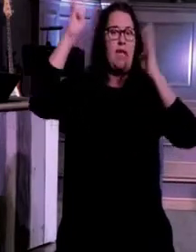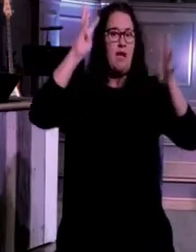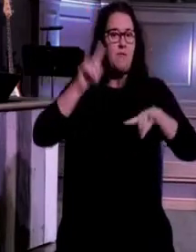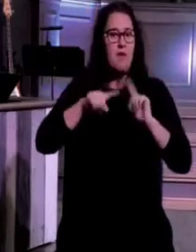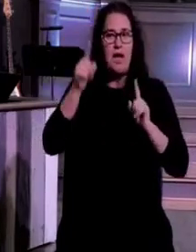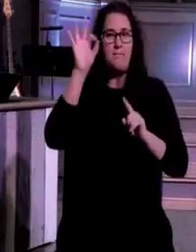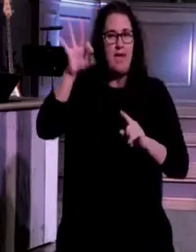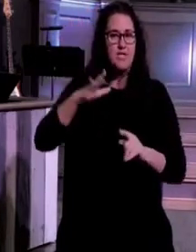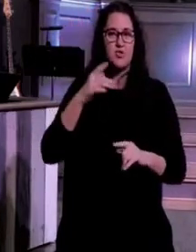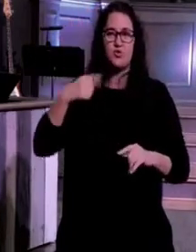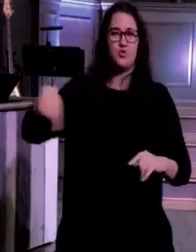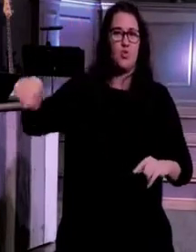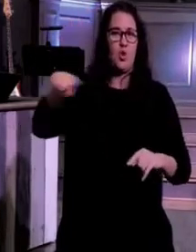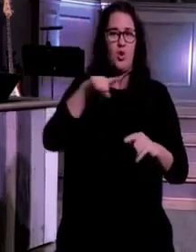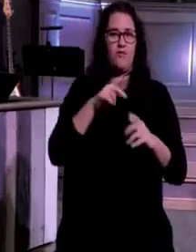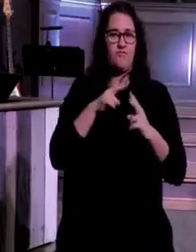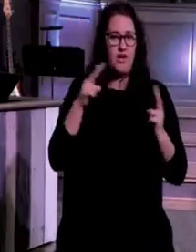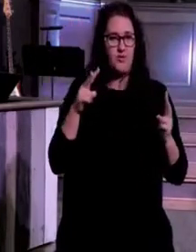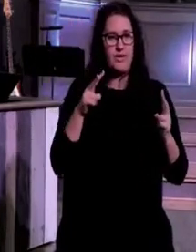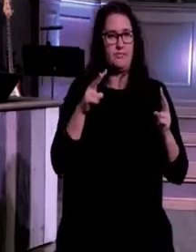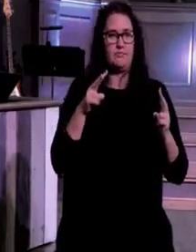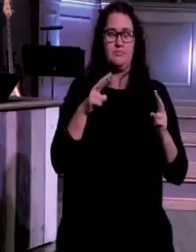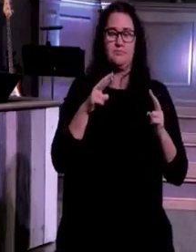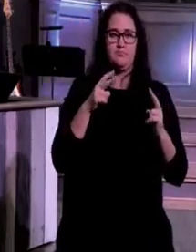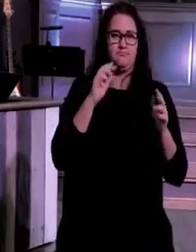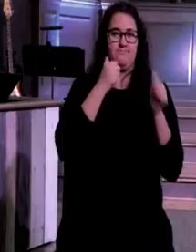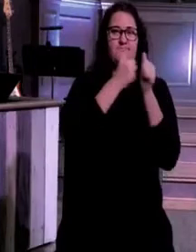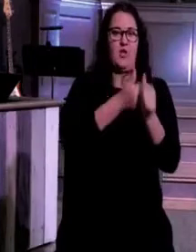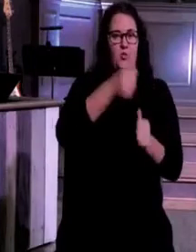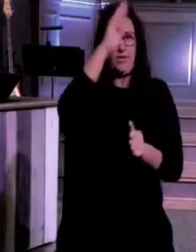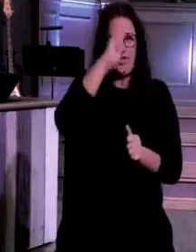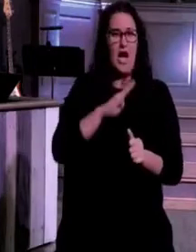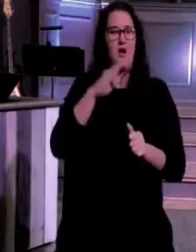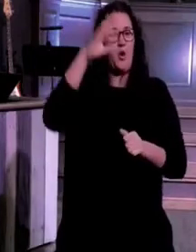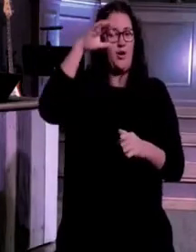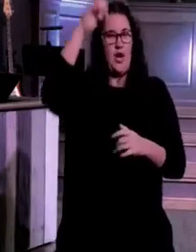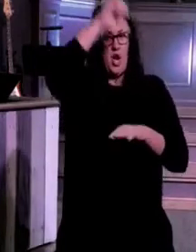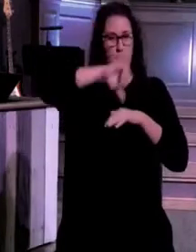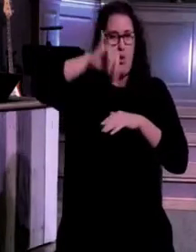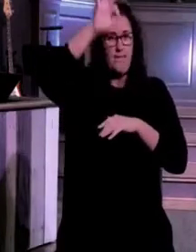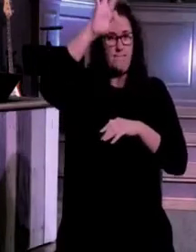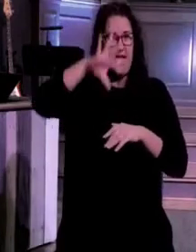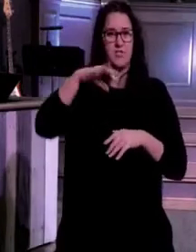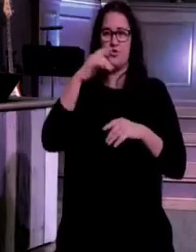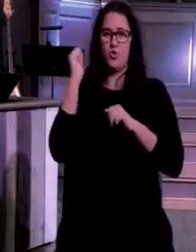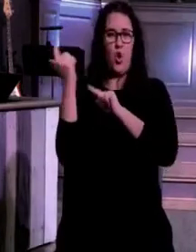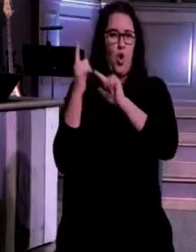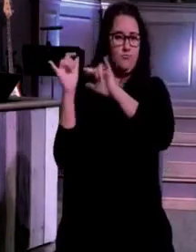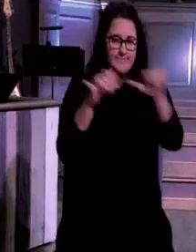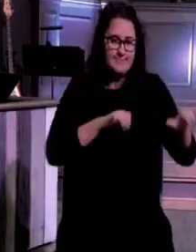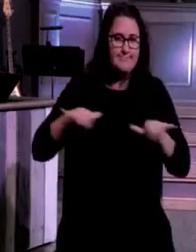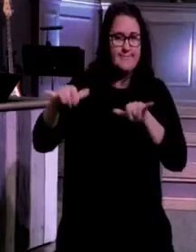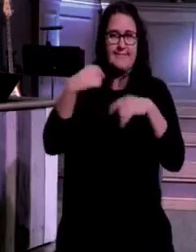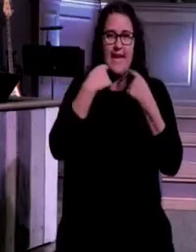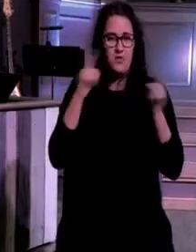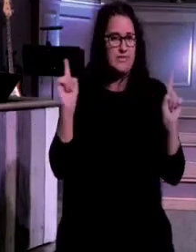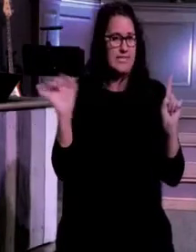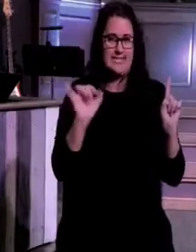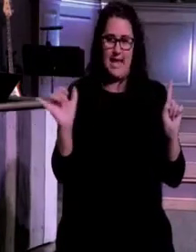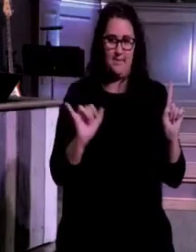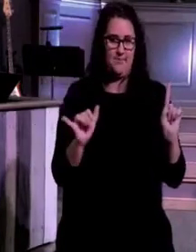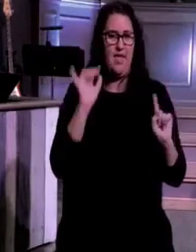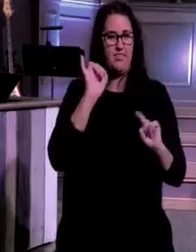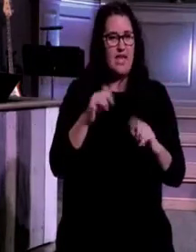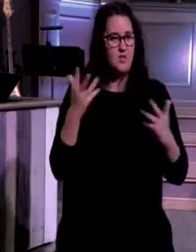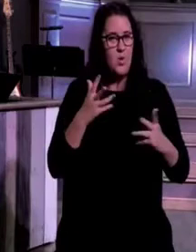that are conservative, Bible teaching, anointed pastors are saying the same thing. And that is the